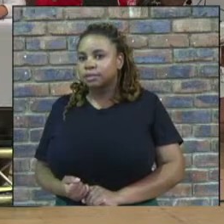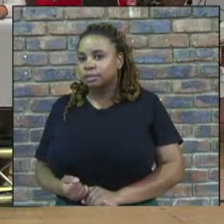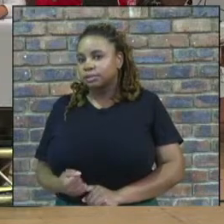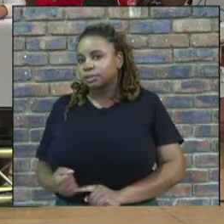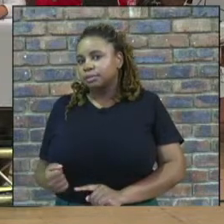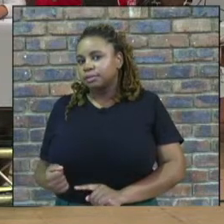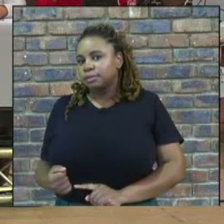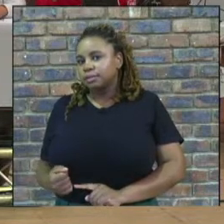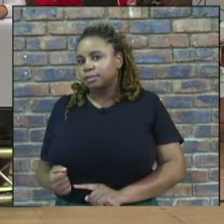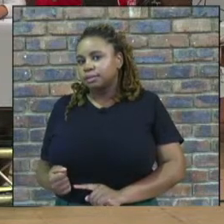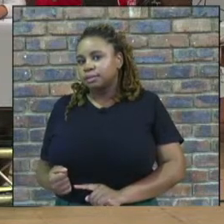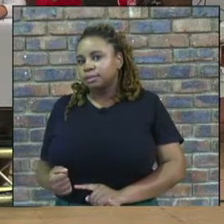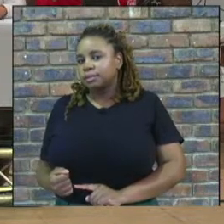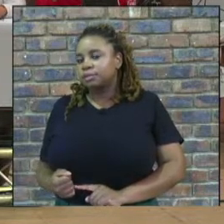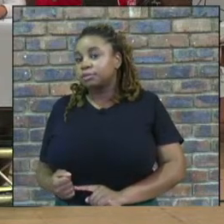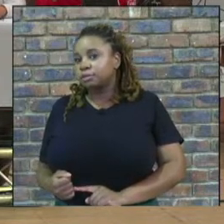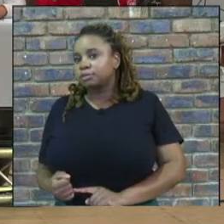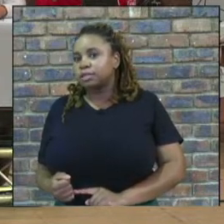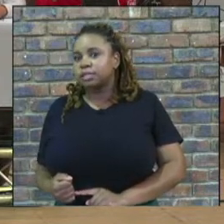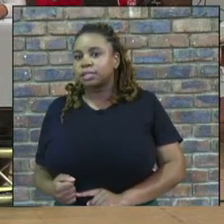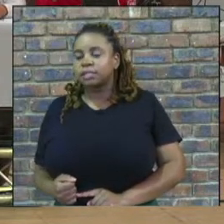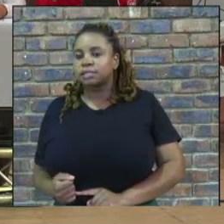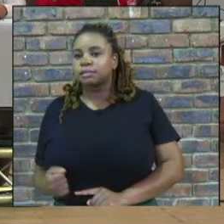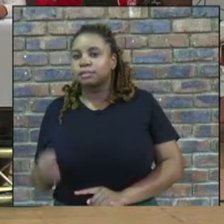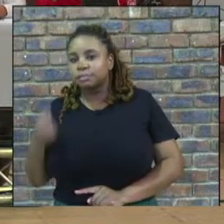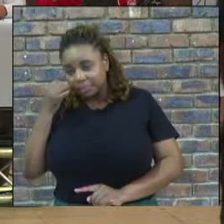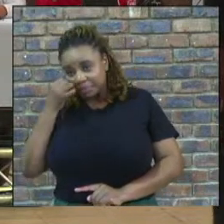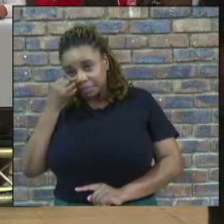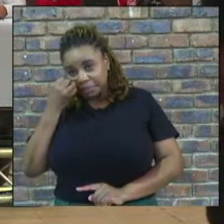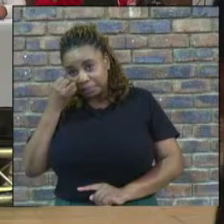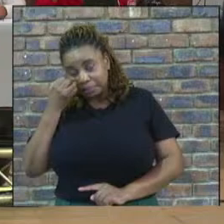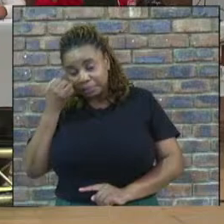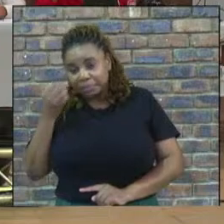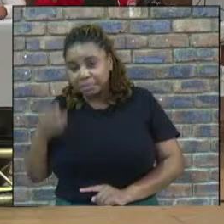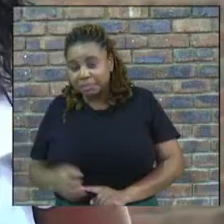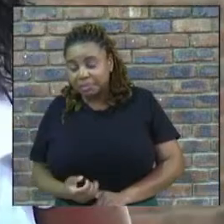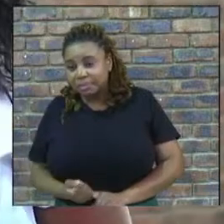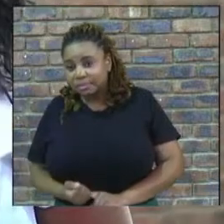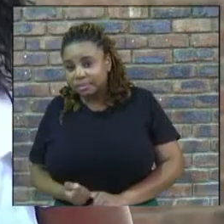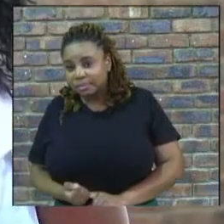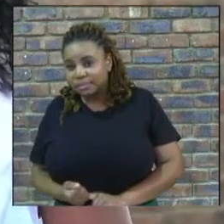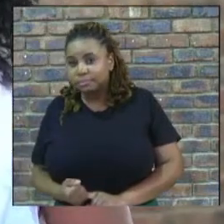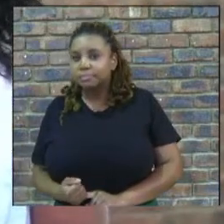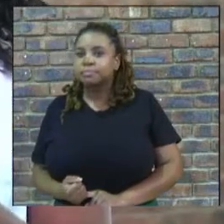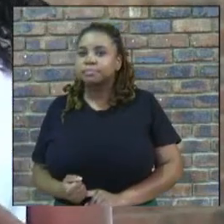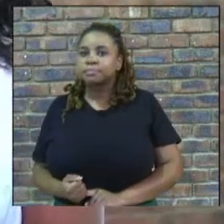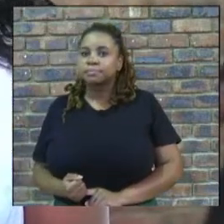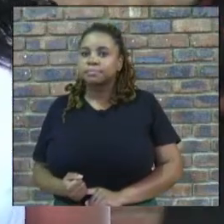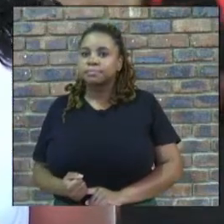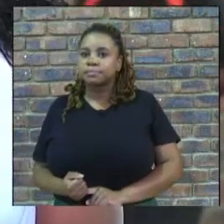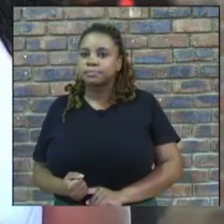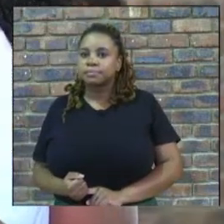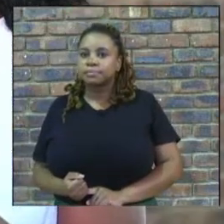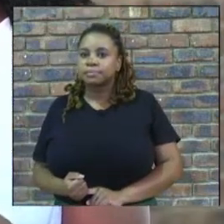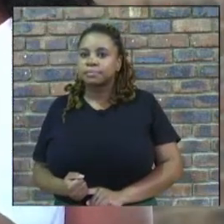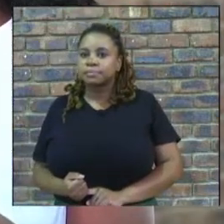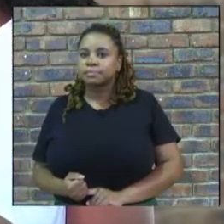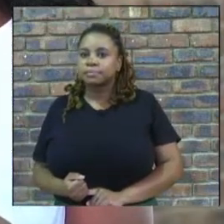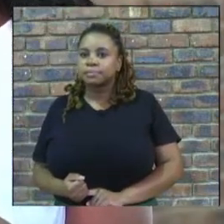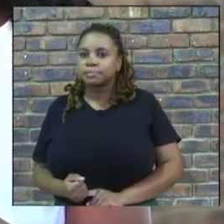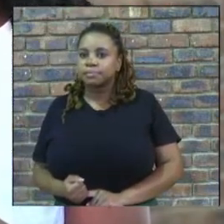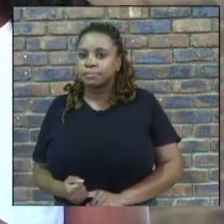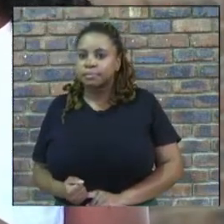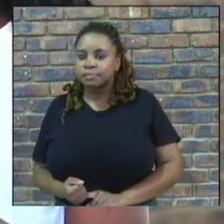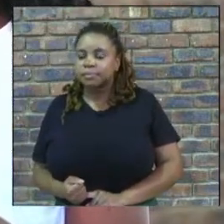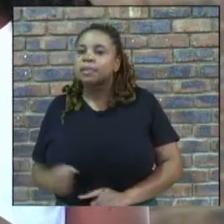Dumelang, nna ke Nozi ke tla Bophelong Vanderbilt Park. Ne ke botsa ntate Masha le bua